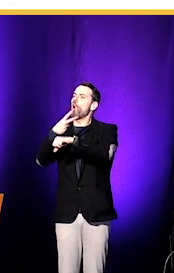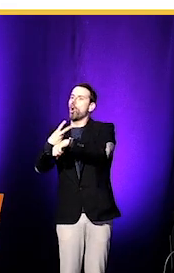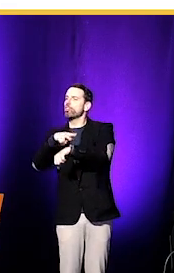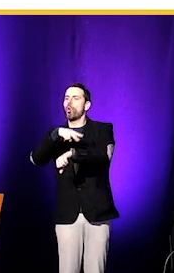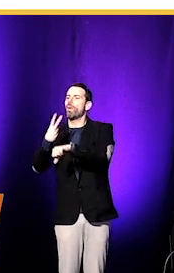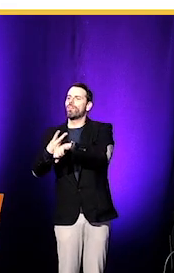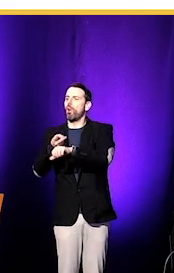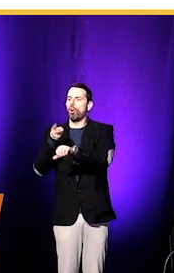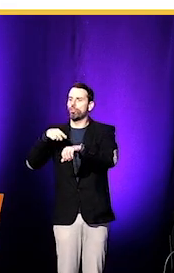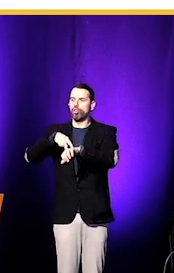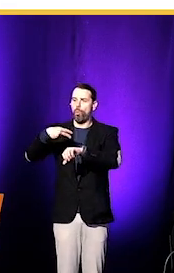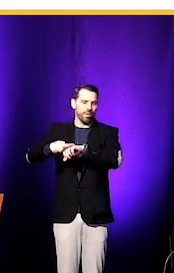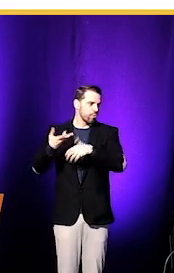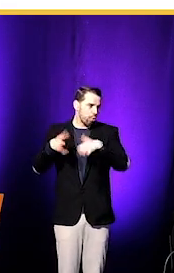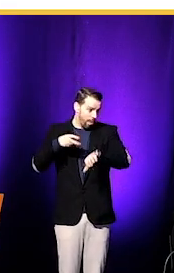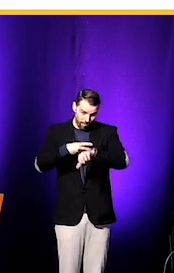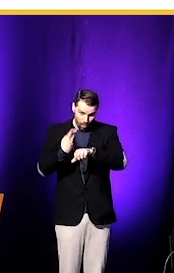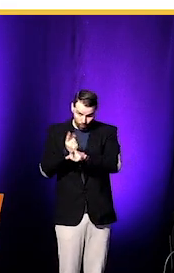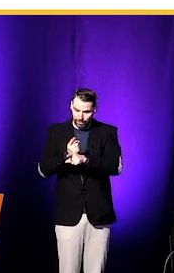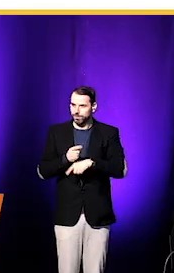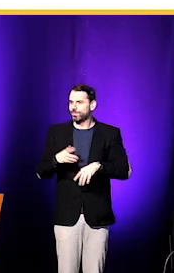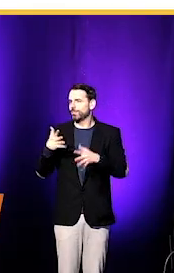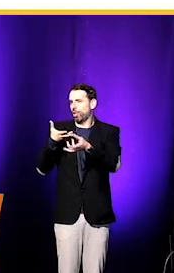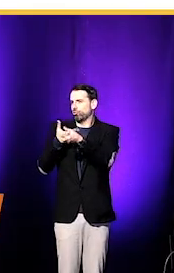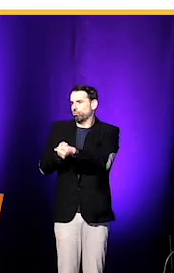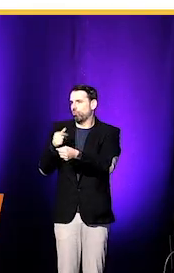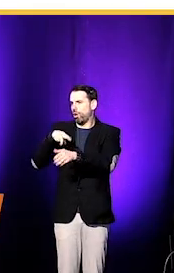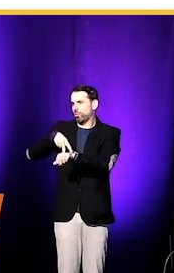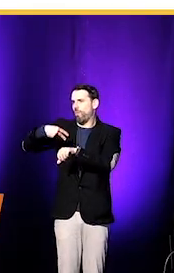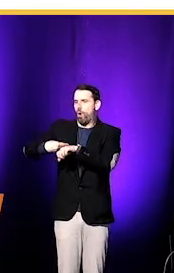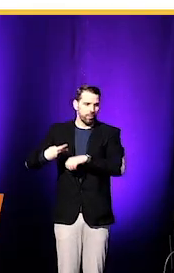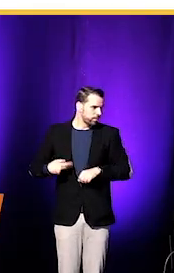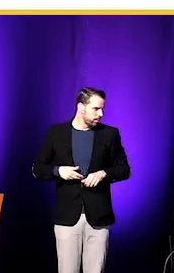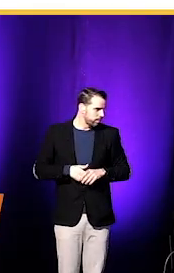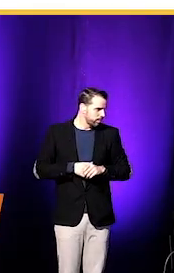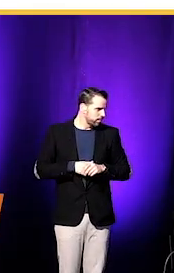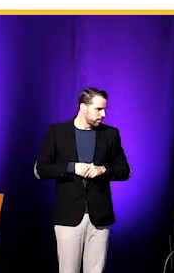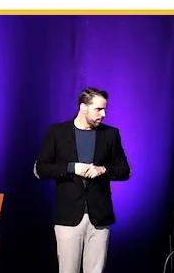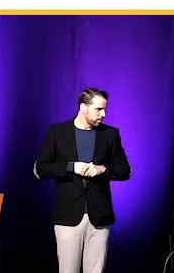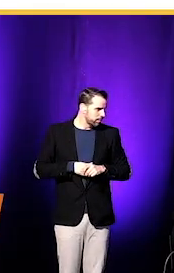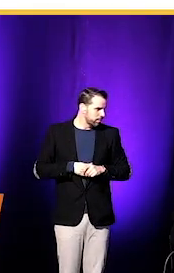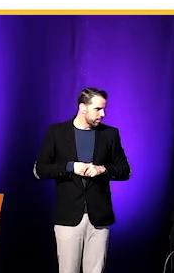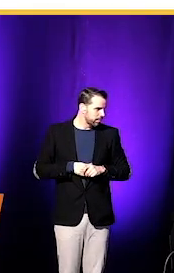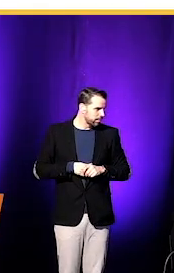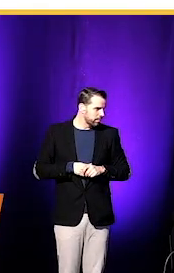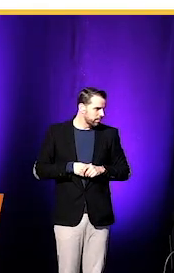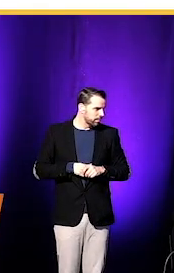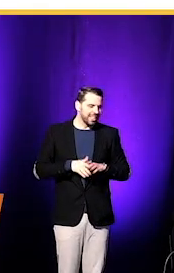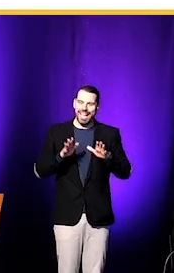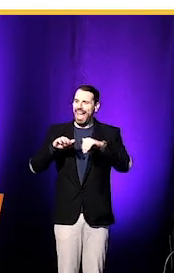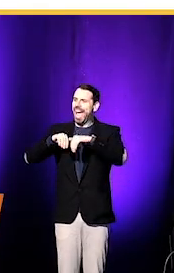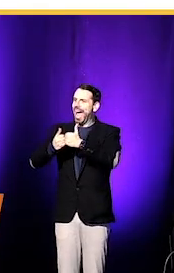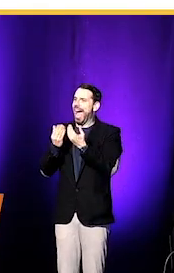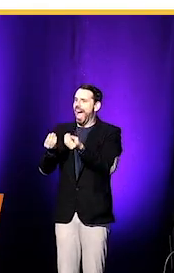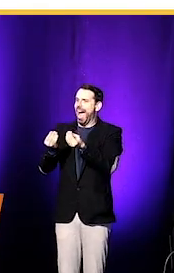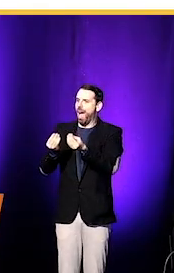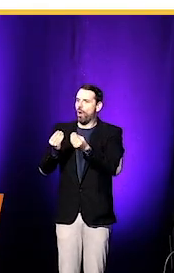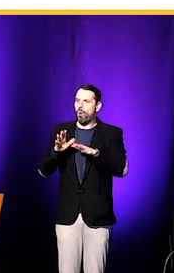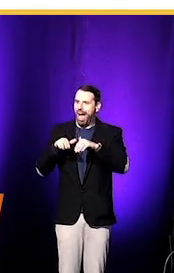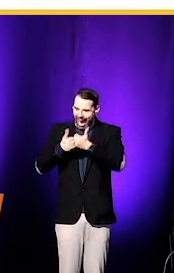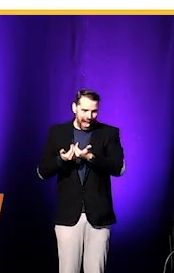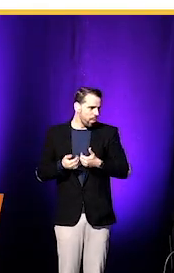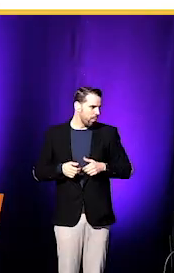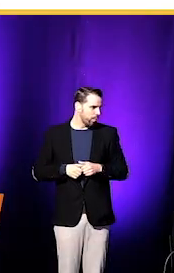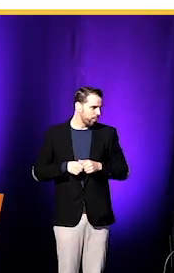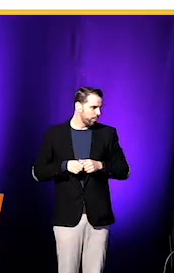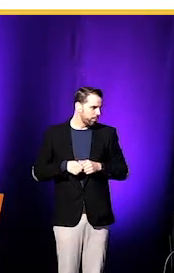find a way. Right? He said, ¿cómo? He said, how? That's the question. Es la pregunta. How? Exactly. How do we fly? How do we